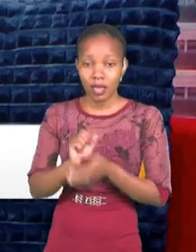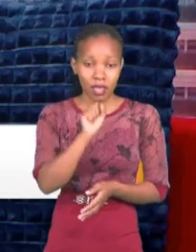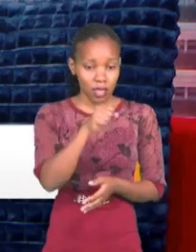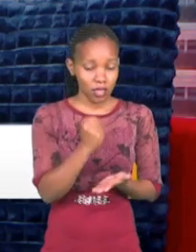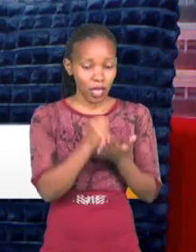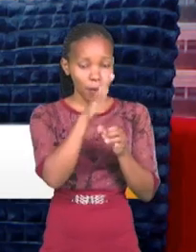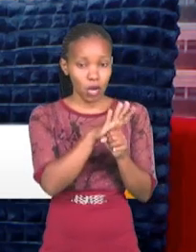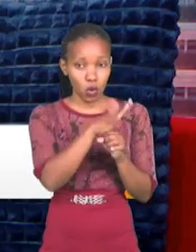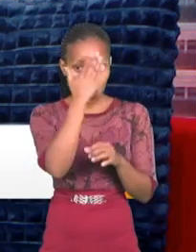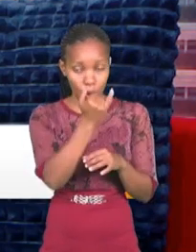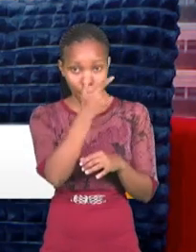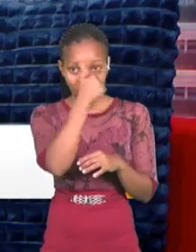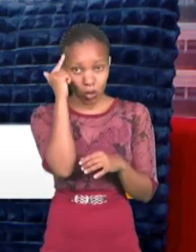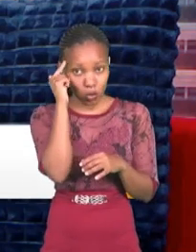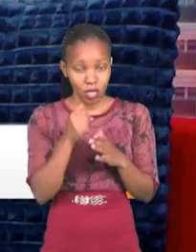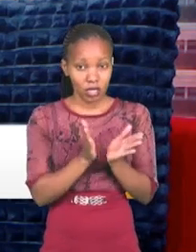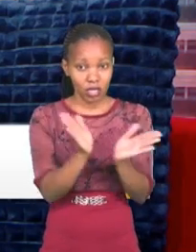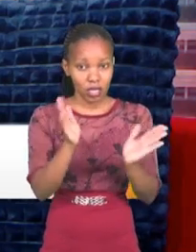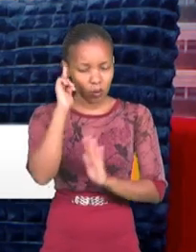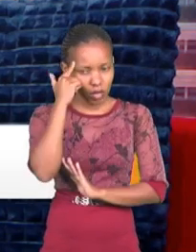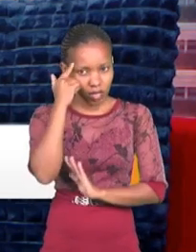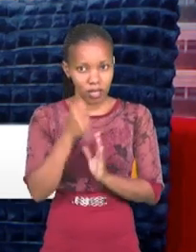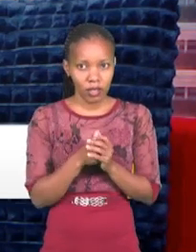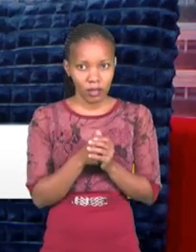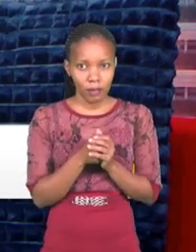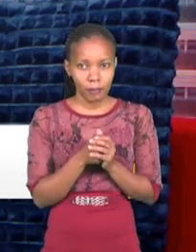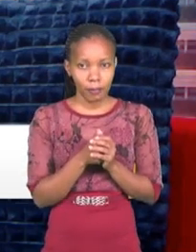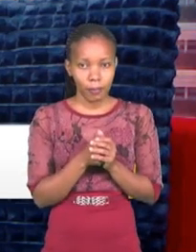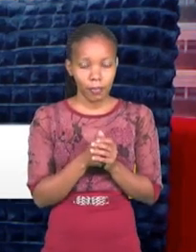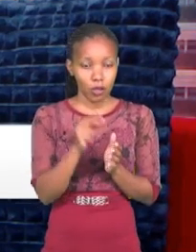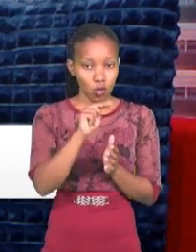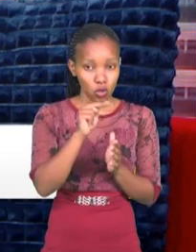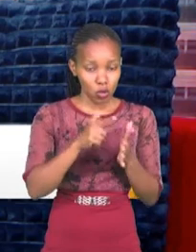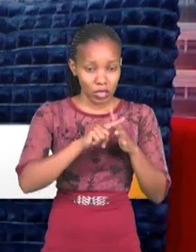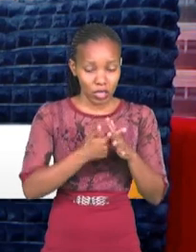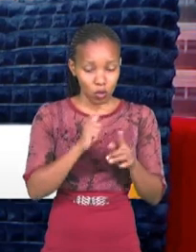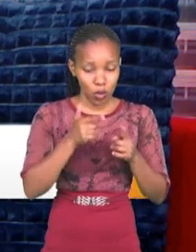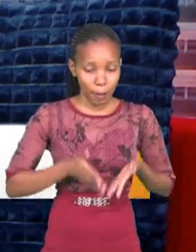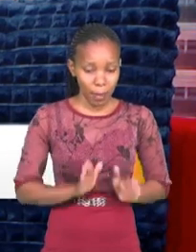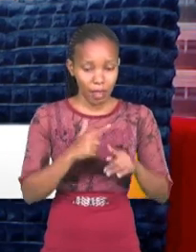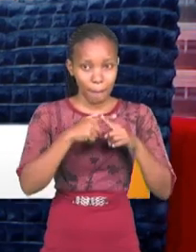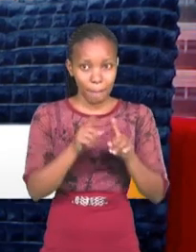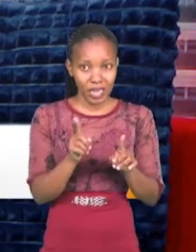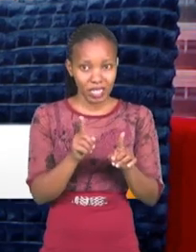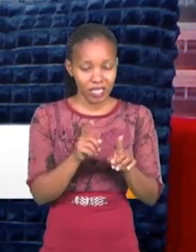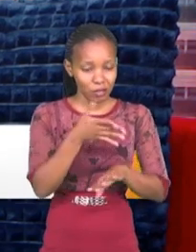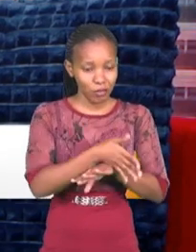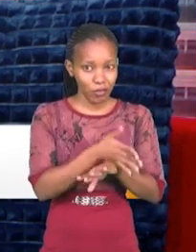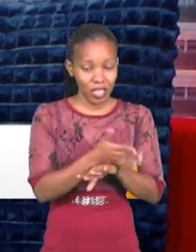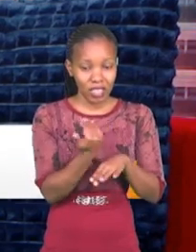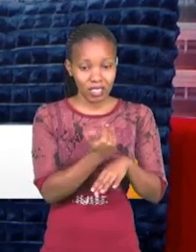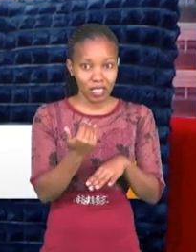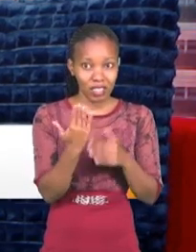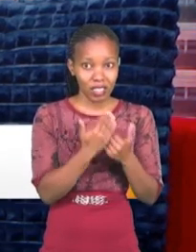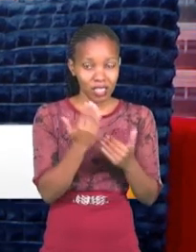help. Because generally we think that child nutrition starts from birth onwards, but it is false. Child nutrition starts